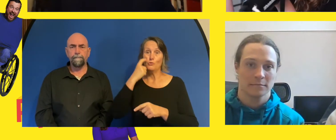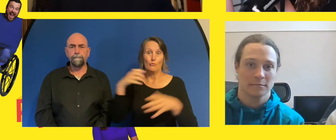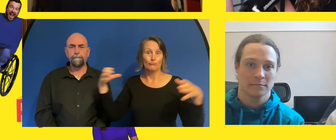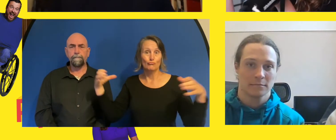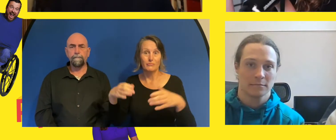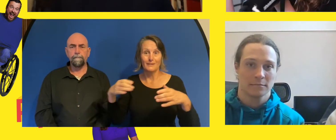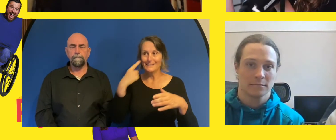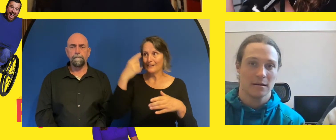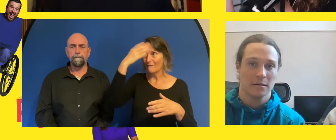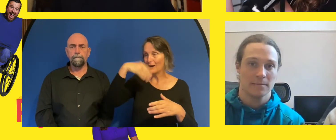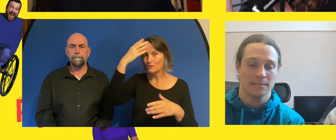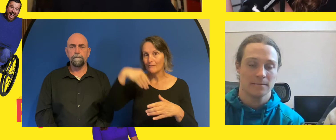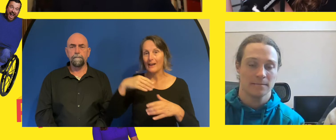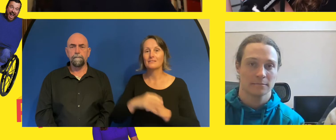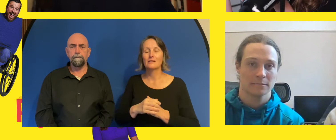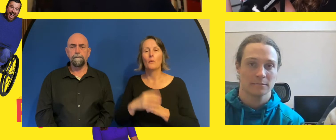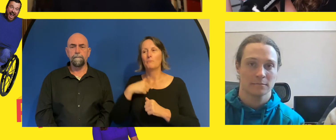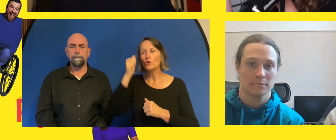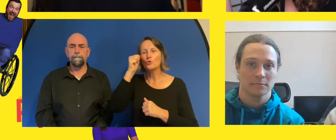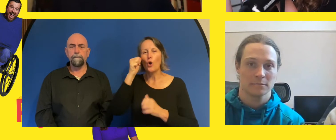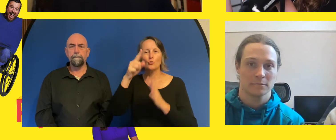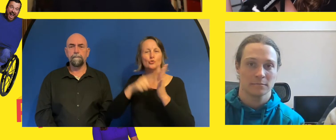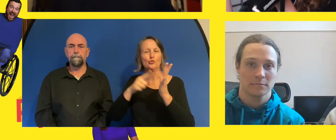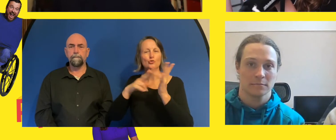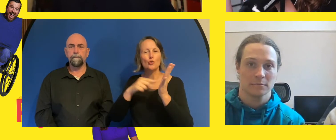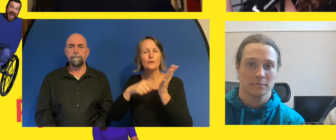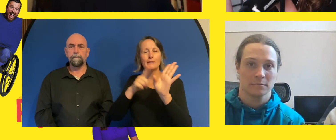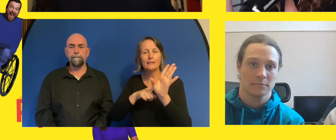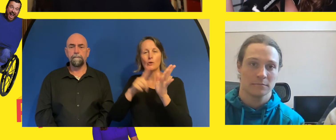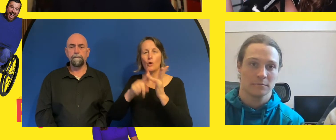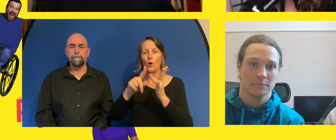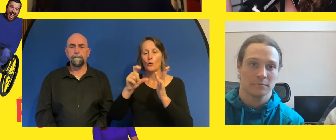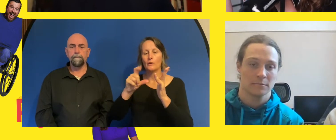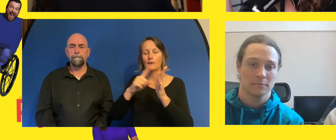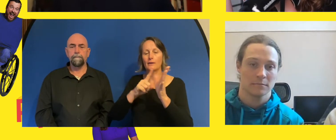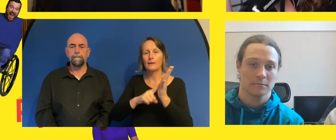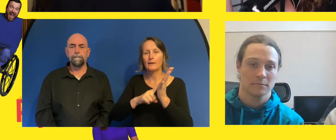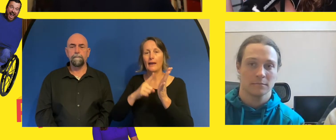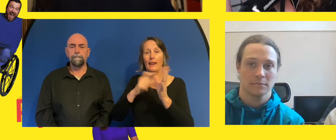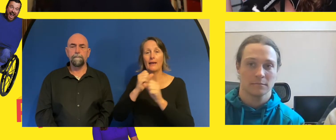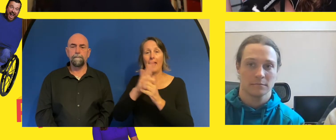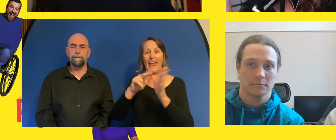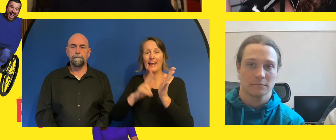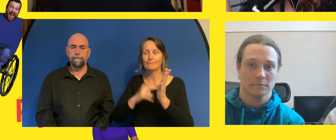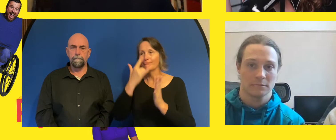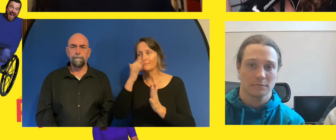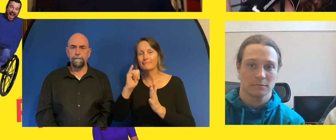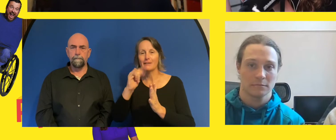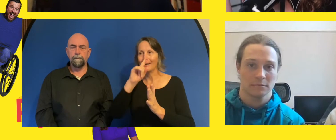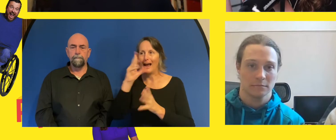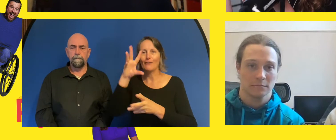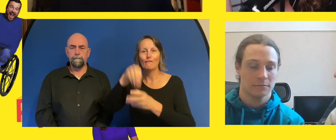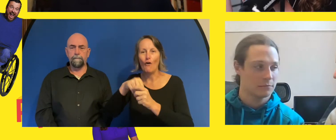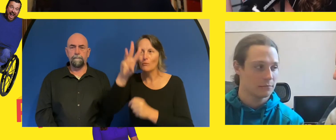us were virtually, though. Yeah. Obviously, everybody knows that, you know, unfortunately, John Callahan wasn't able to compete at these games. And that was, you know, I think